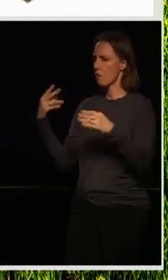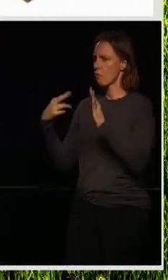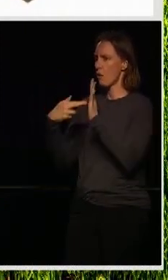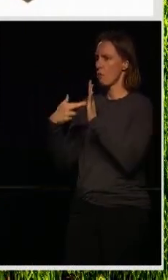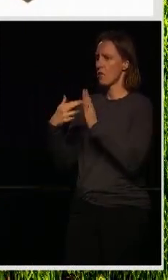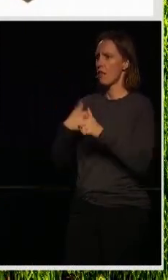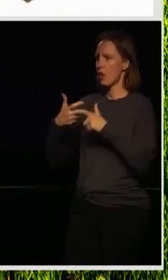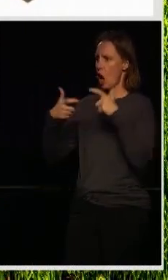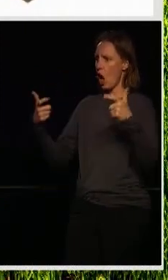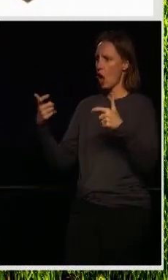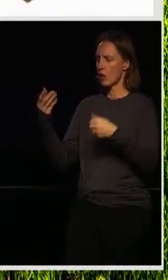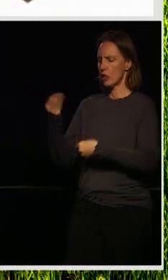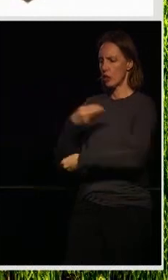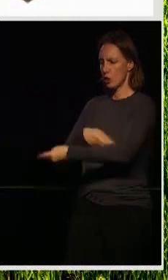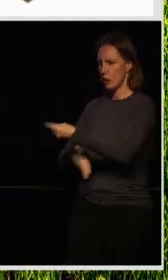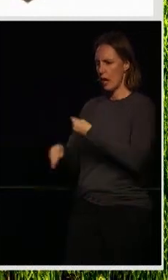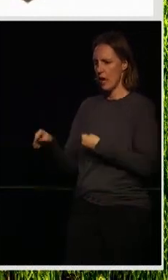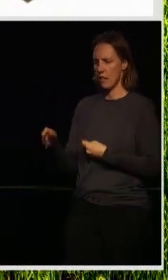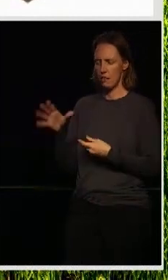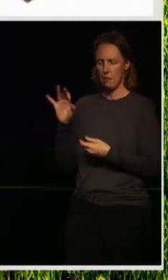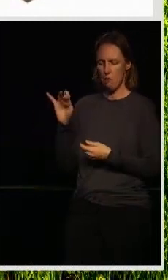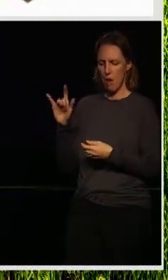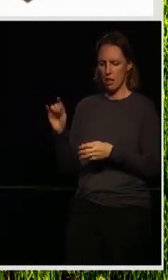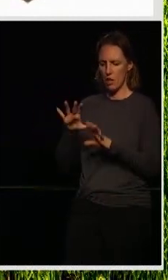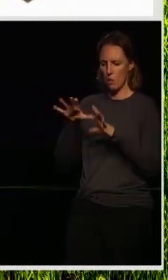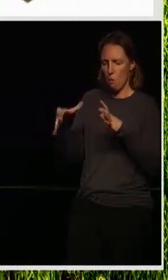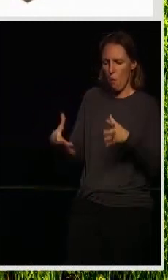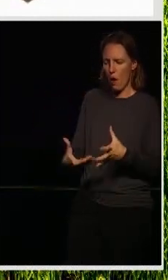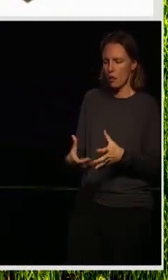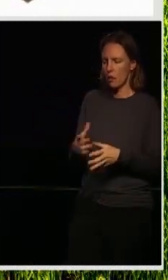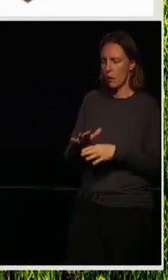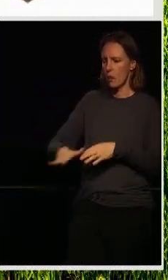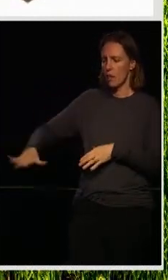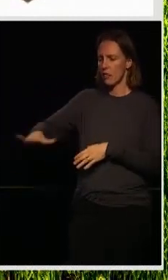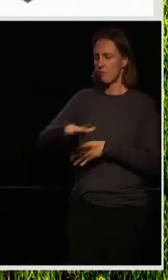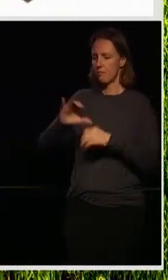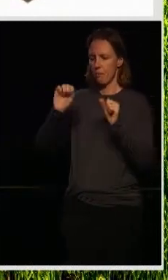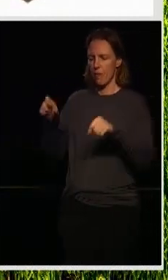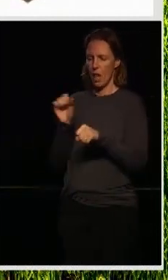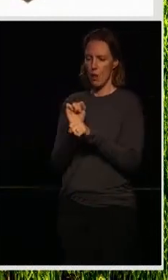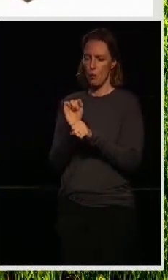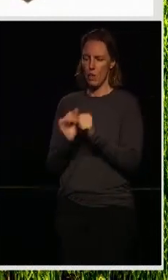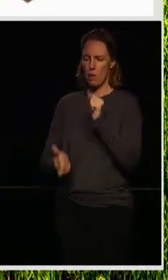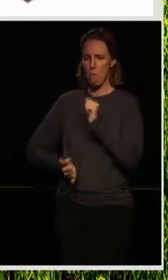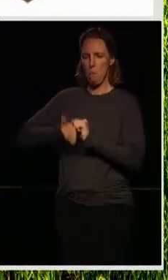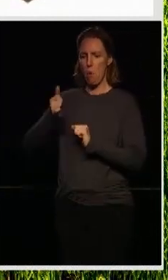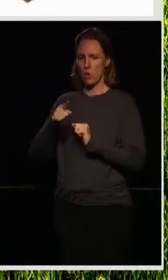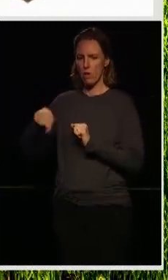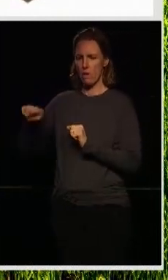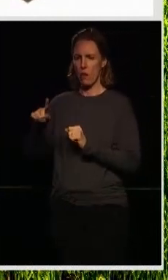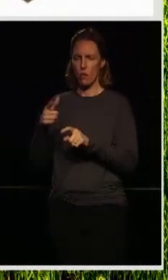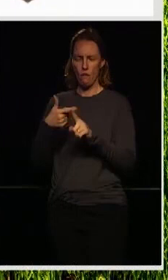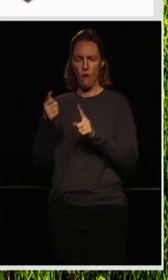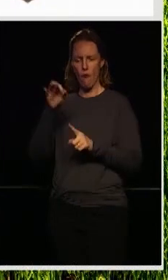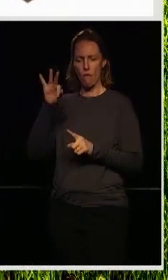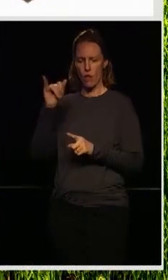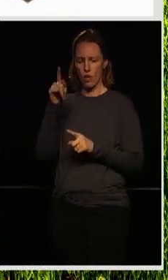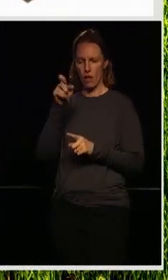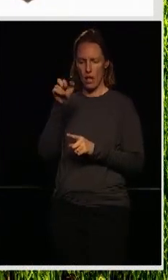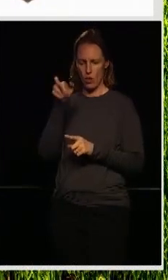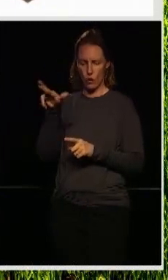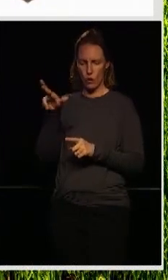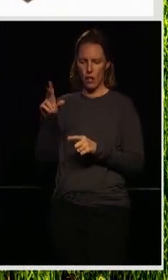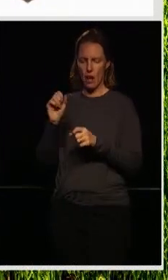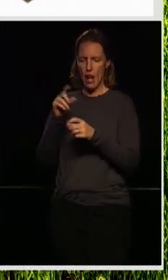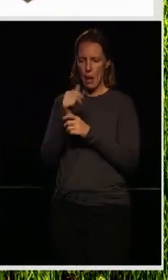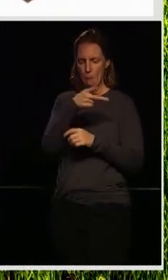family of traded commodities worldwide. And the Crover robot can work in most of those, from fertilizers and pellets